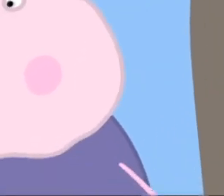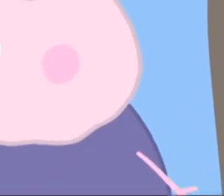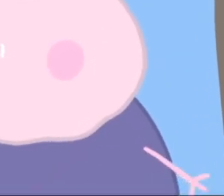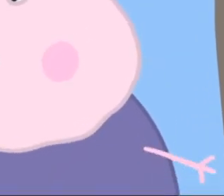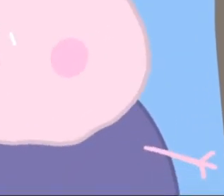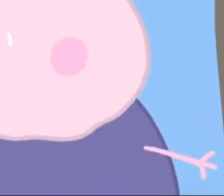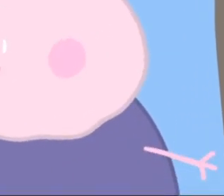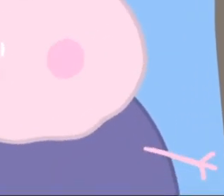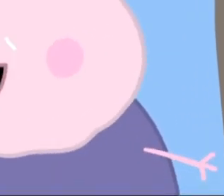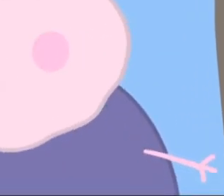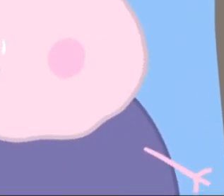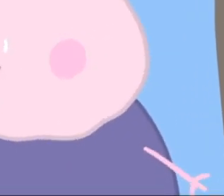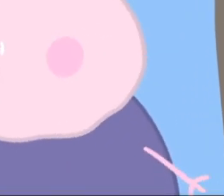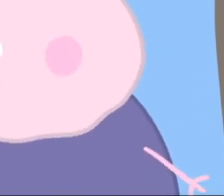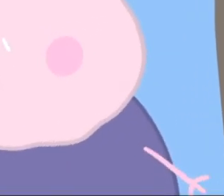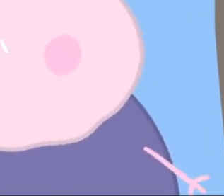Ouch!